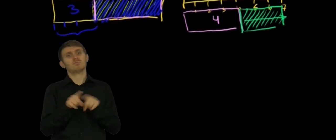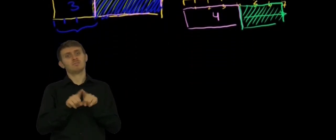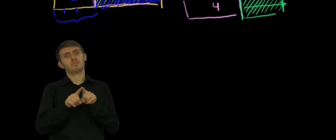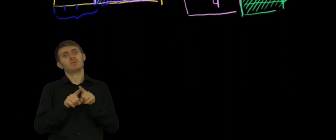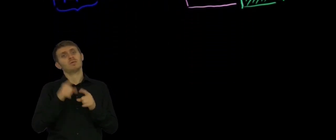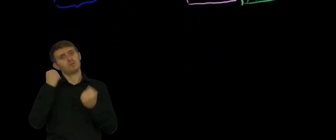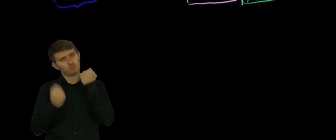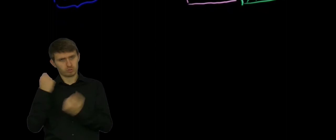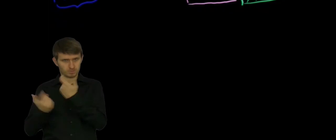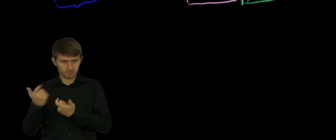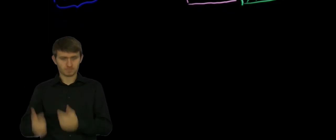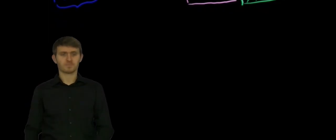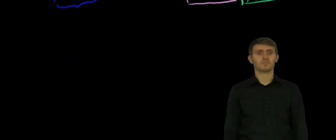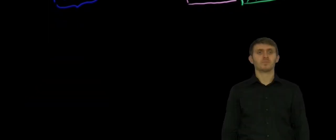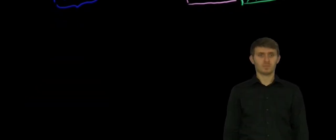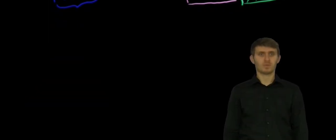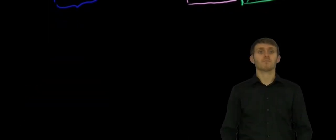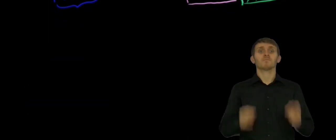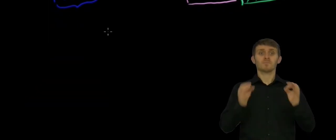simpler problems that we've done before. So